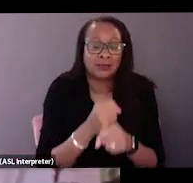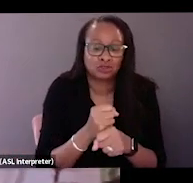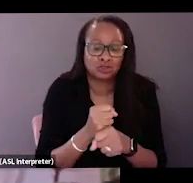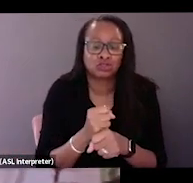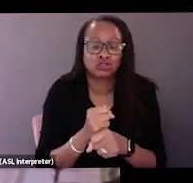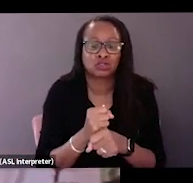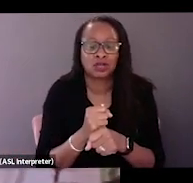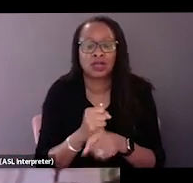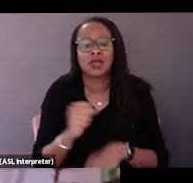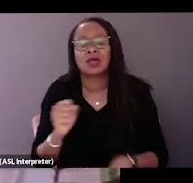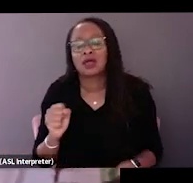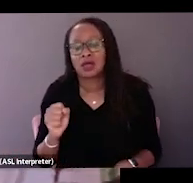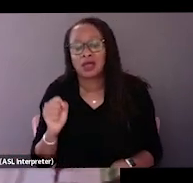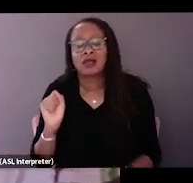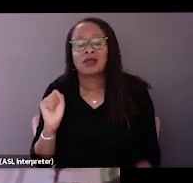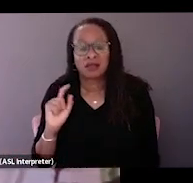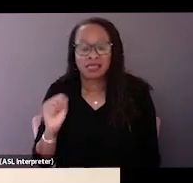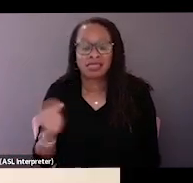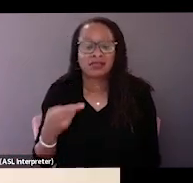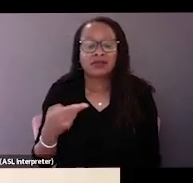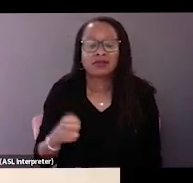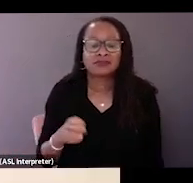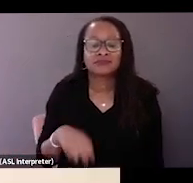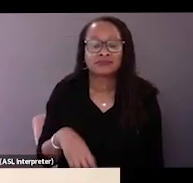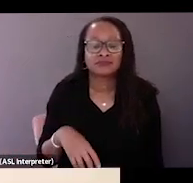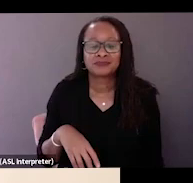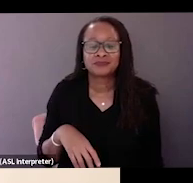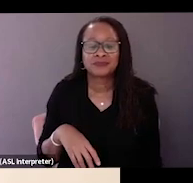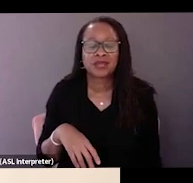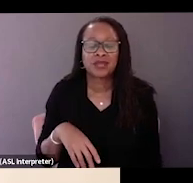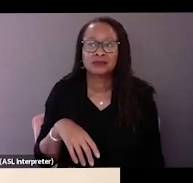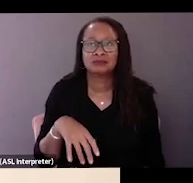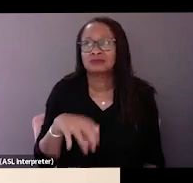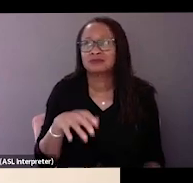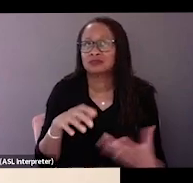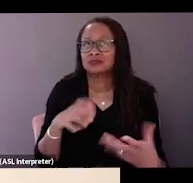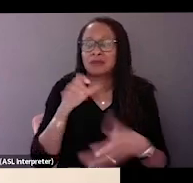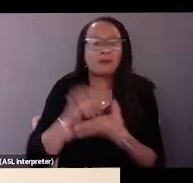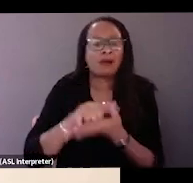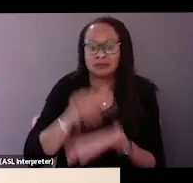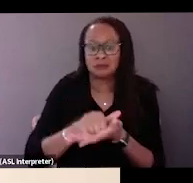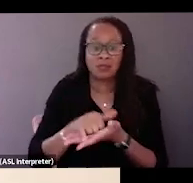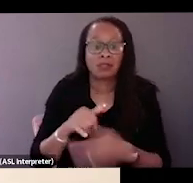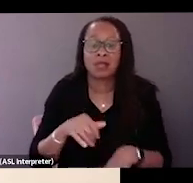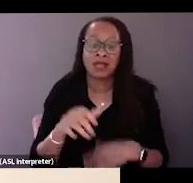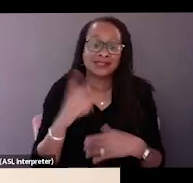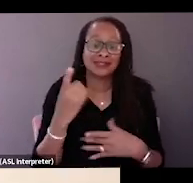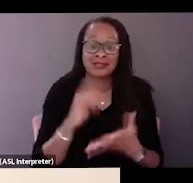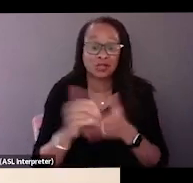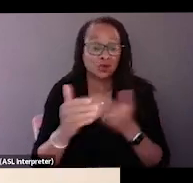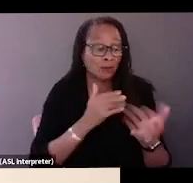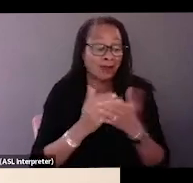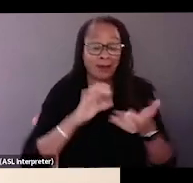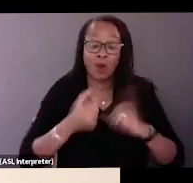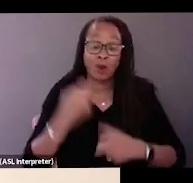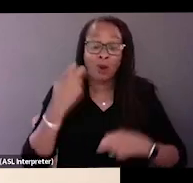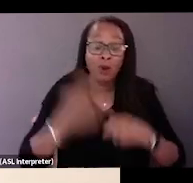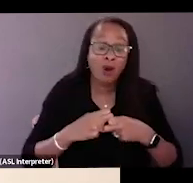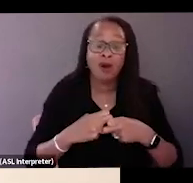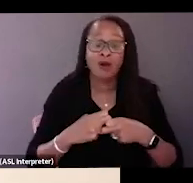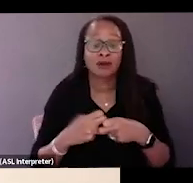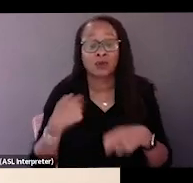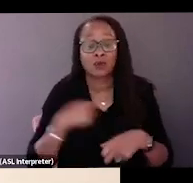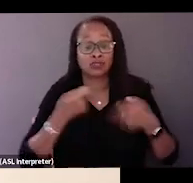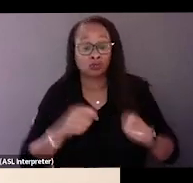captar o atrapar lo imposible, ¿no? Algo que por más que lo busquemos no